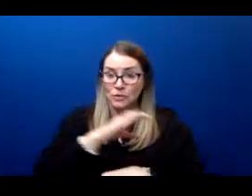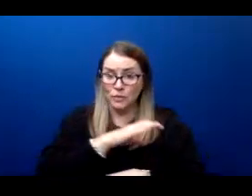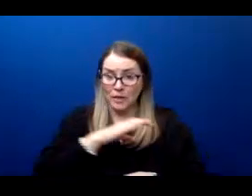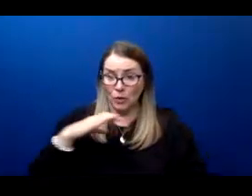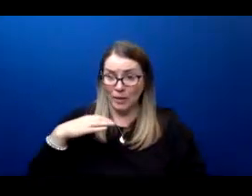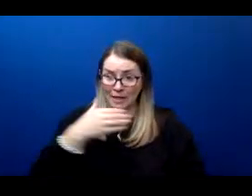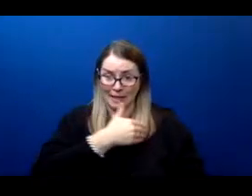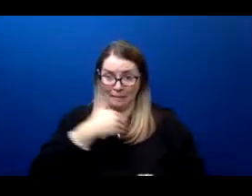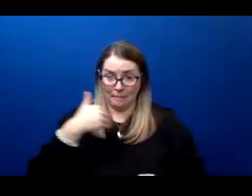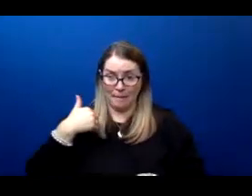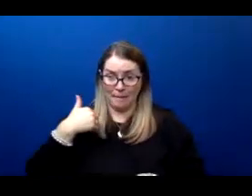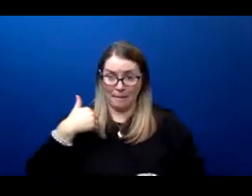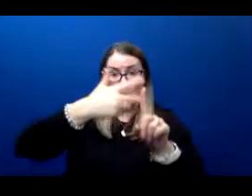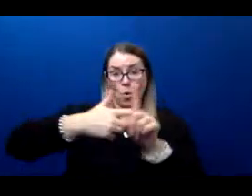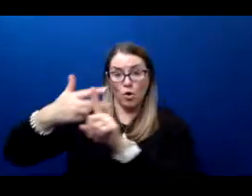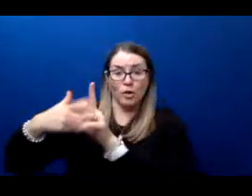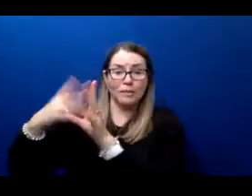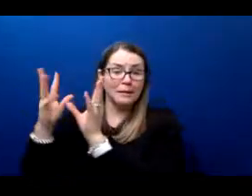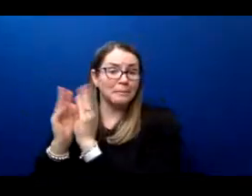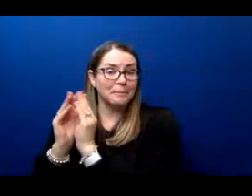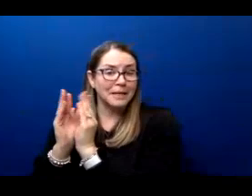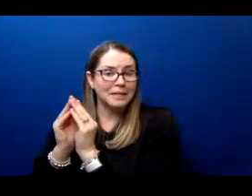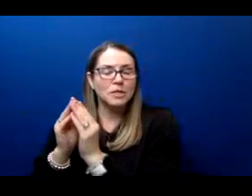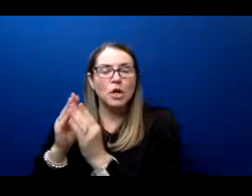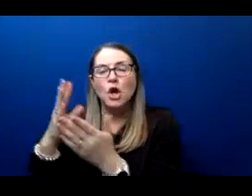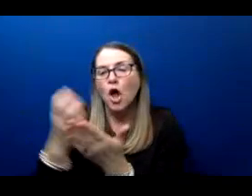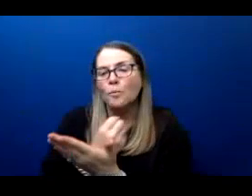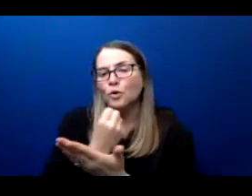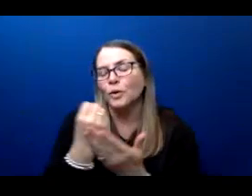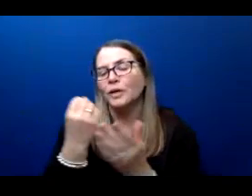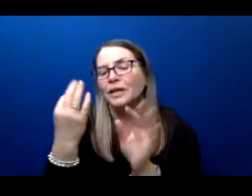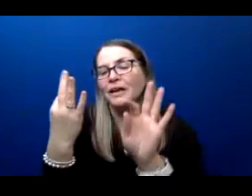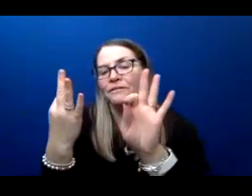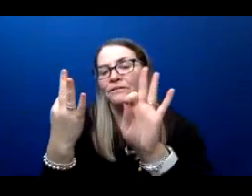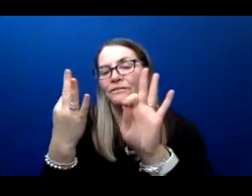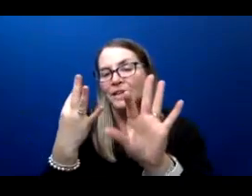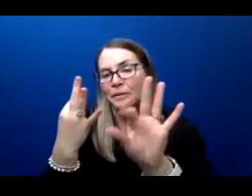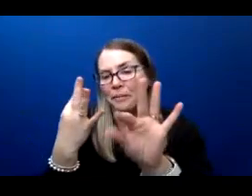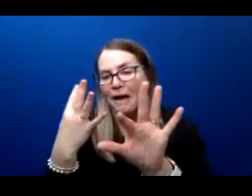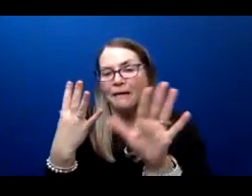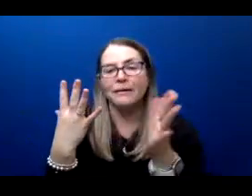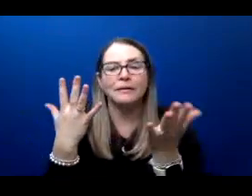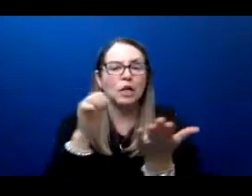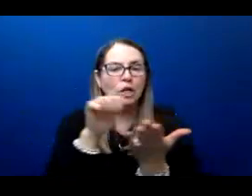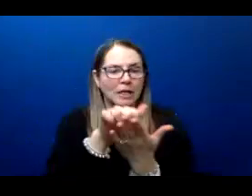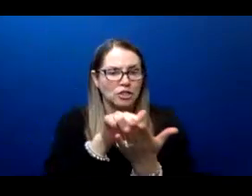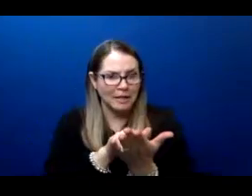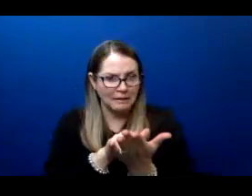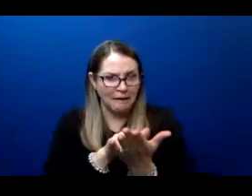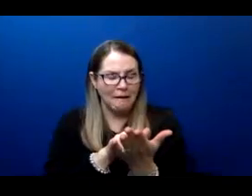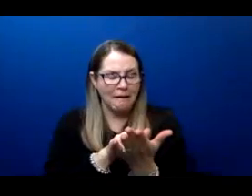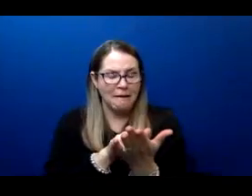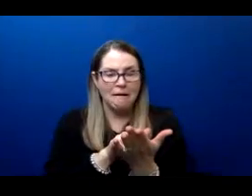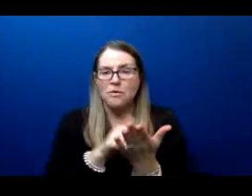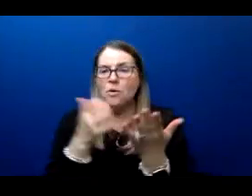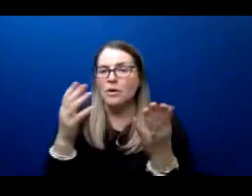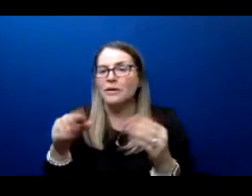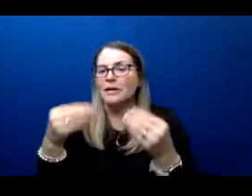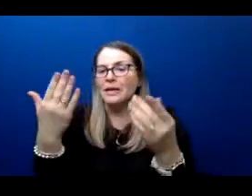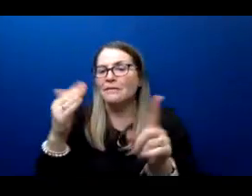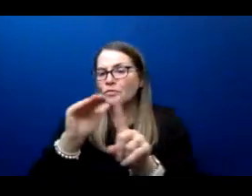quarterly meetings are opportunities for us to provide feedback throughout the agenda. So for our advisory committee, we just wanted to give a timely